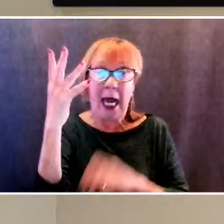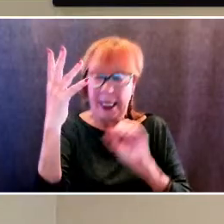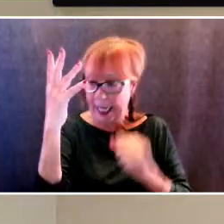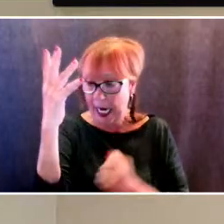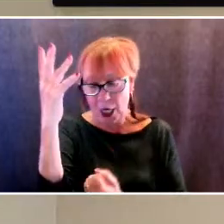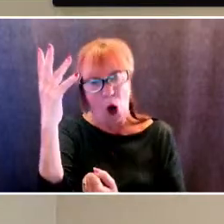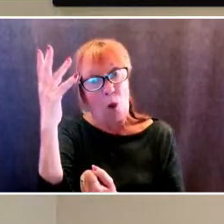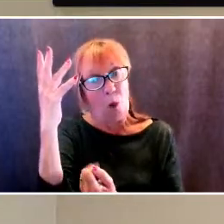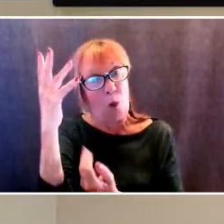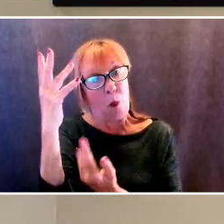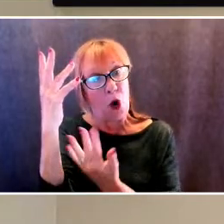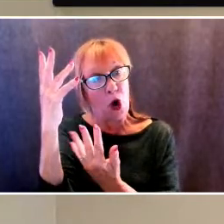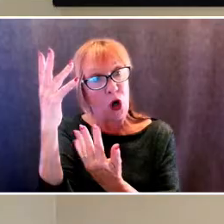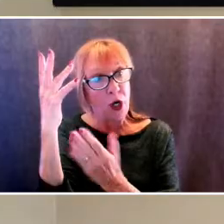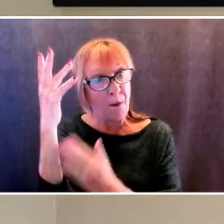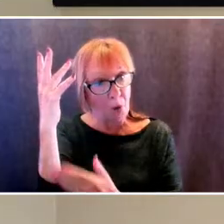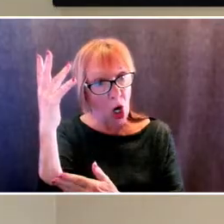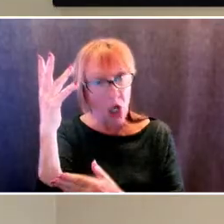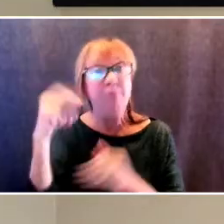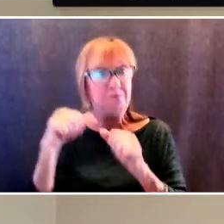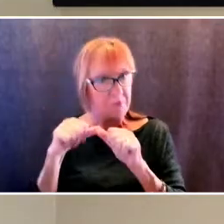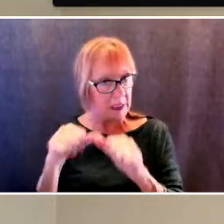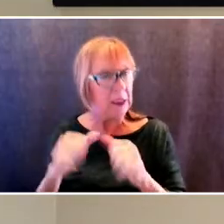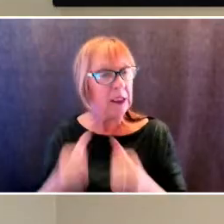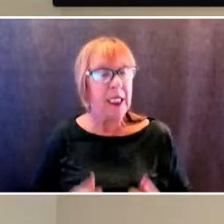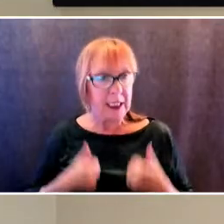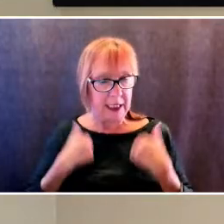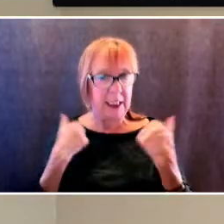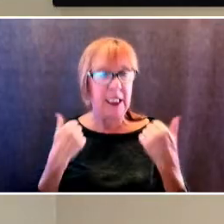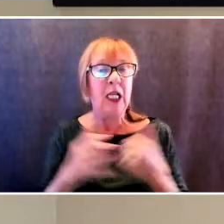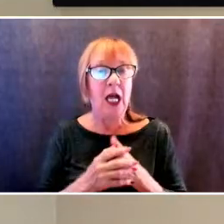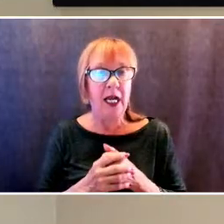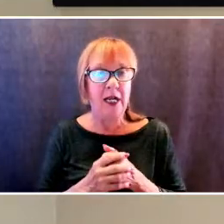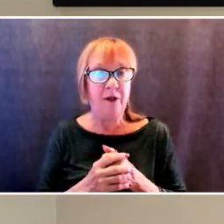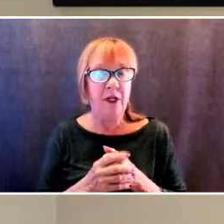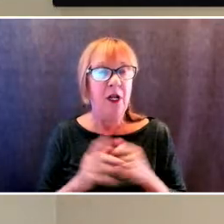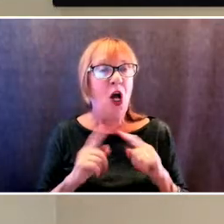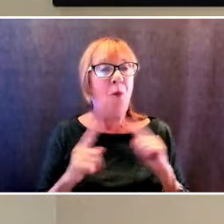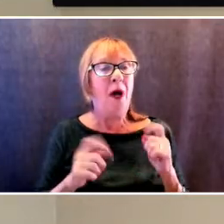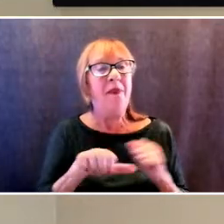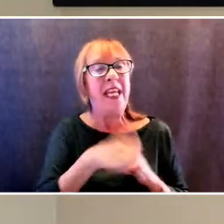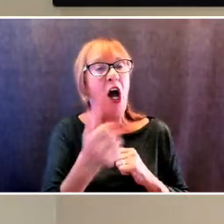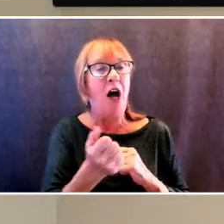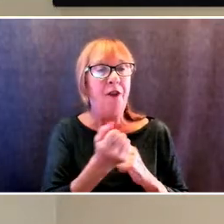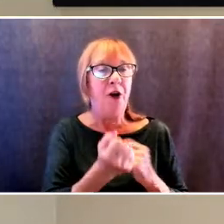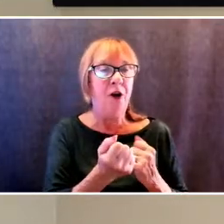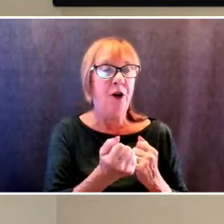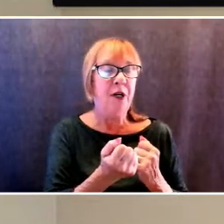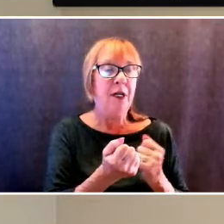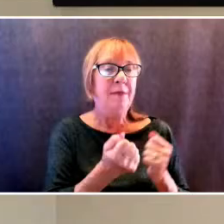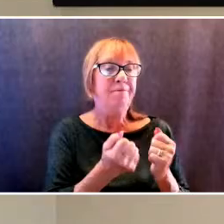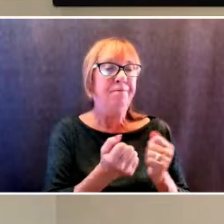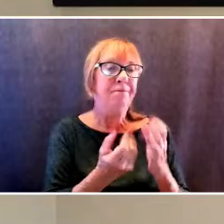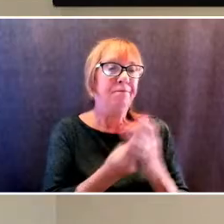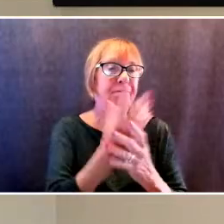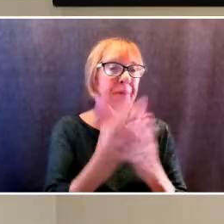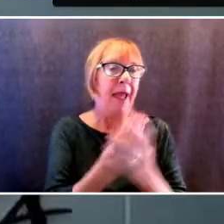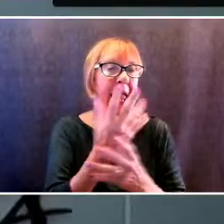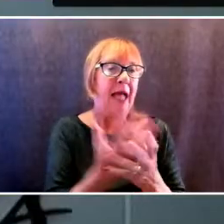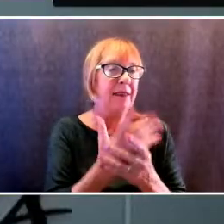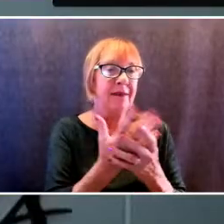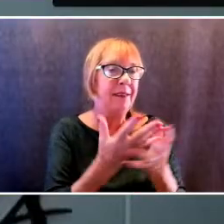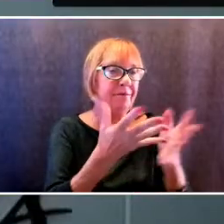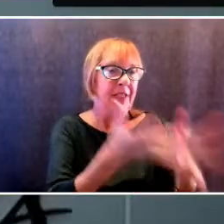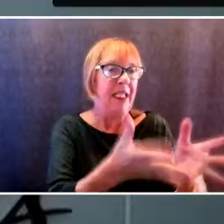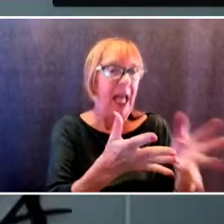But to your point on the debris that is left in the yard, I think Kiara did a great job of answering your options on that one. Thank you.